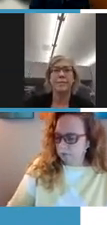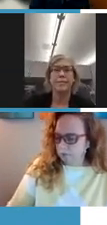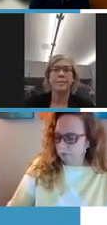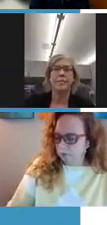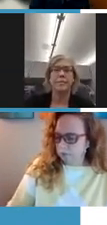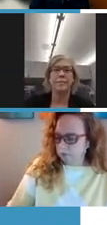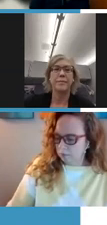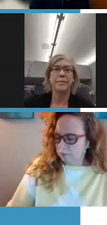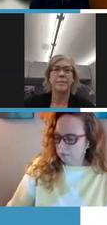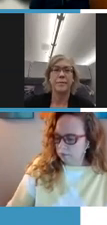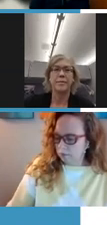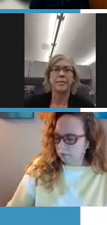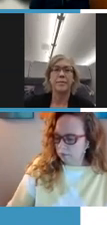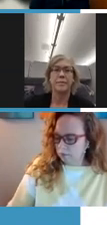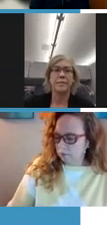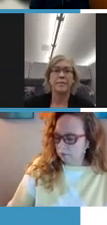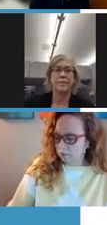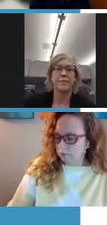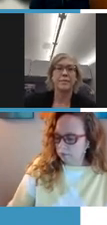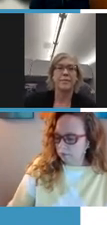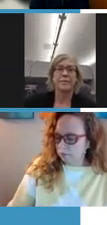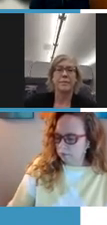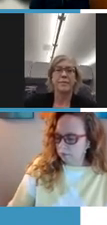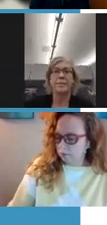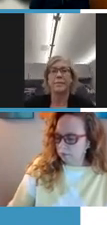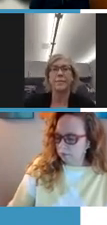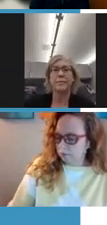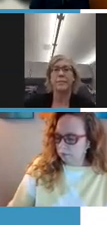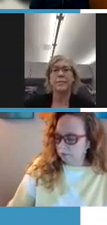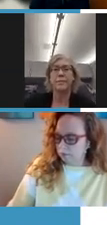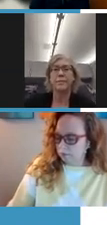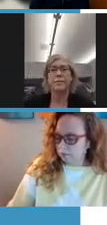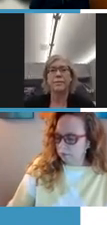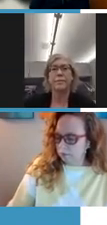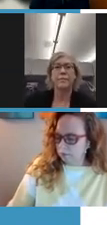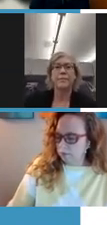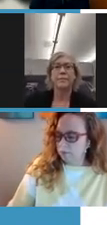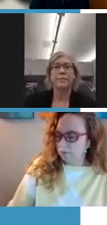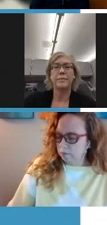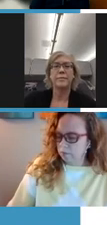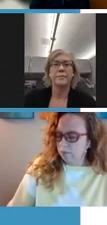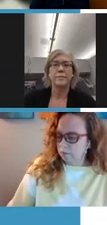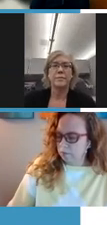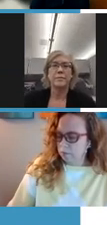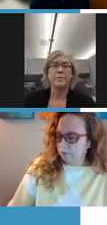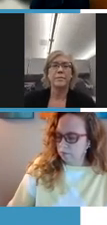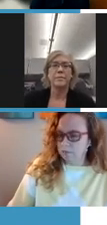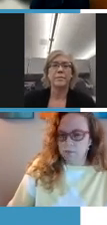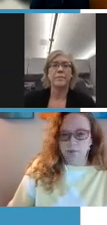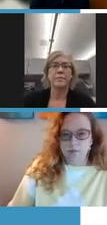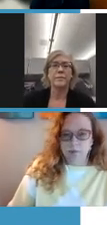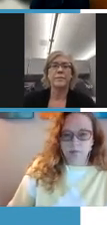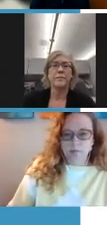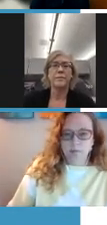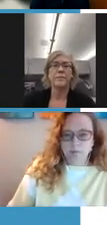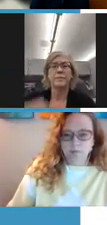SacramentoWorks.org website under the Youth tab. All of our special youth programs that we're running in-house are, you can apply online for